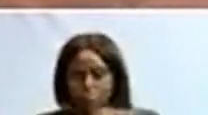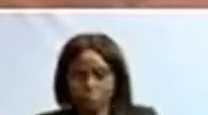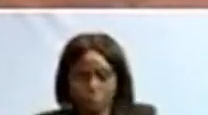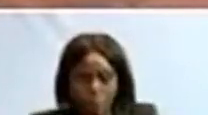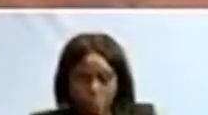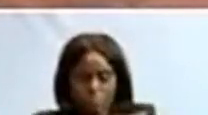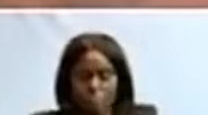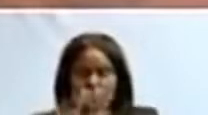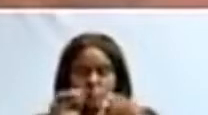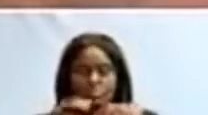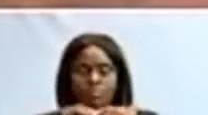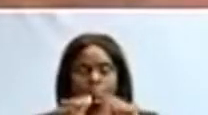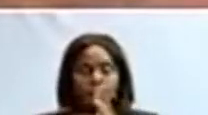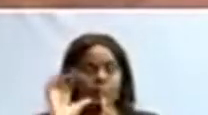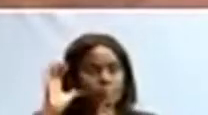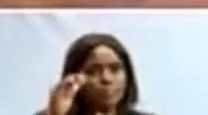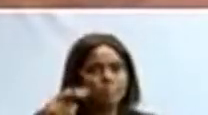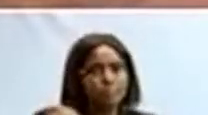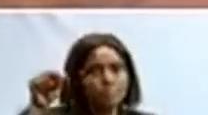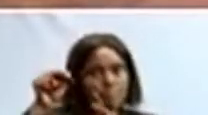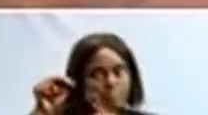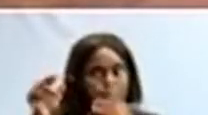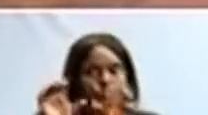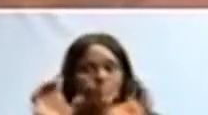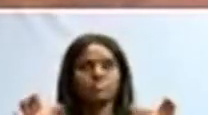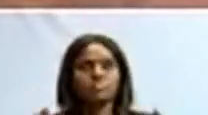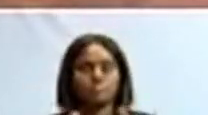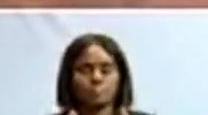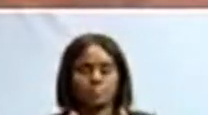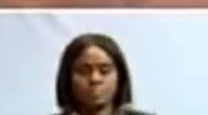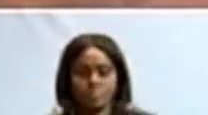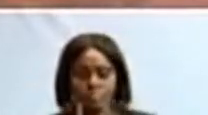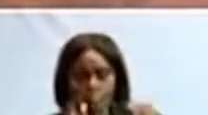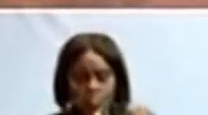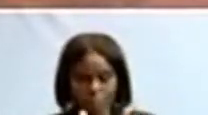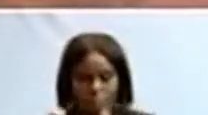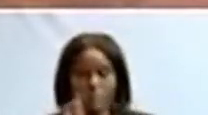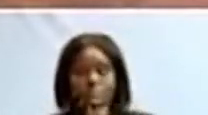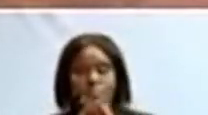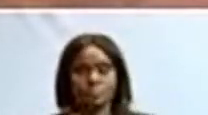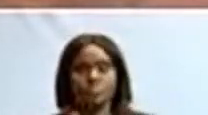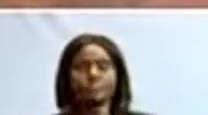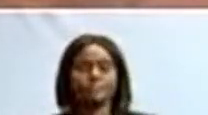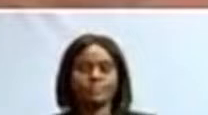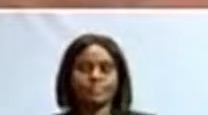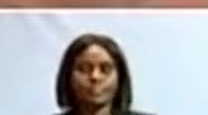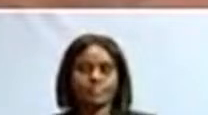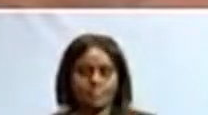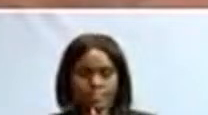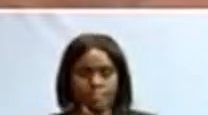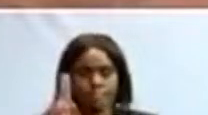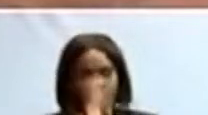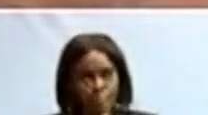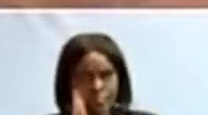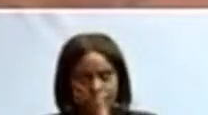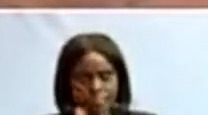points in Chama North constituency. Action taken, Chair. The